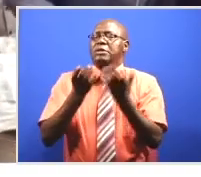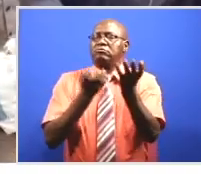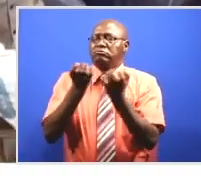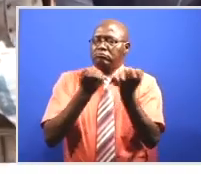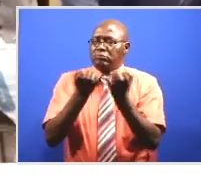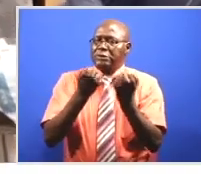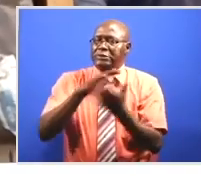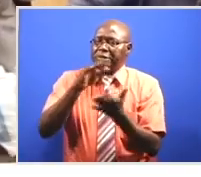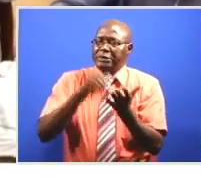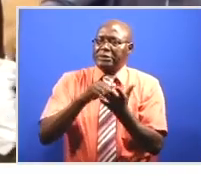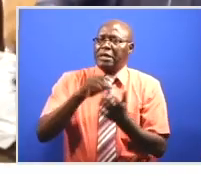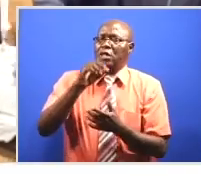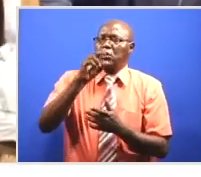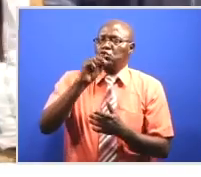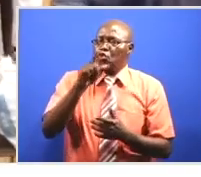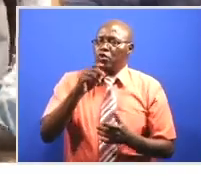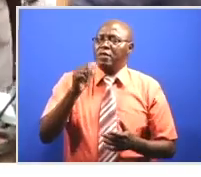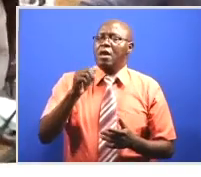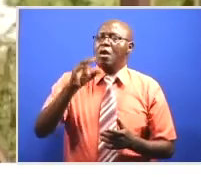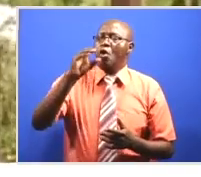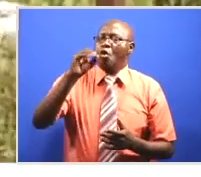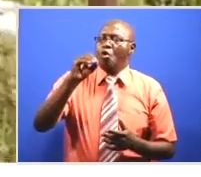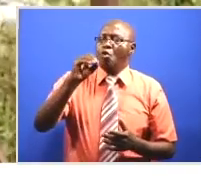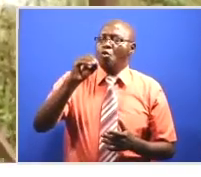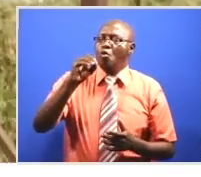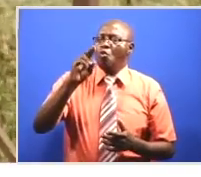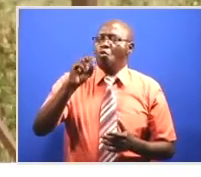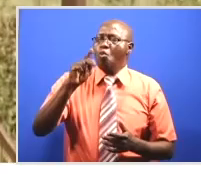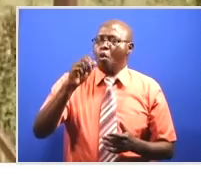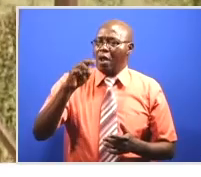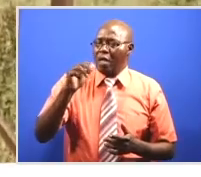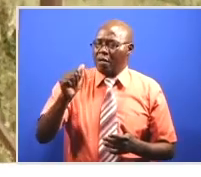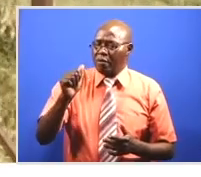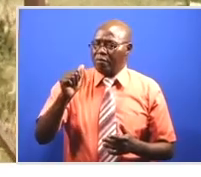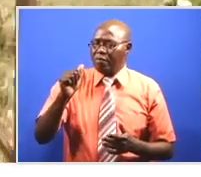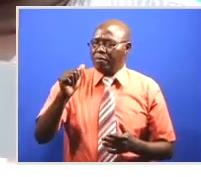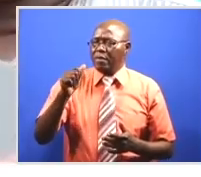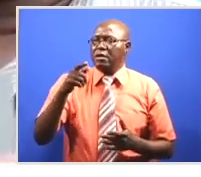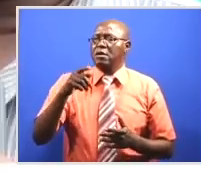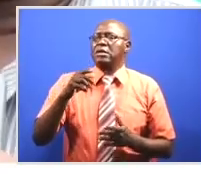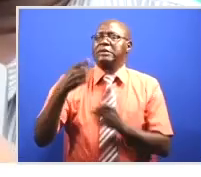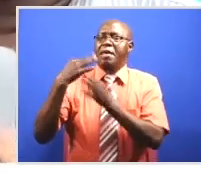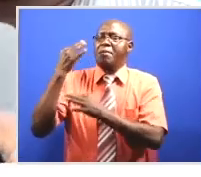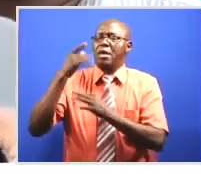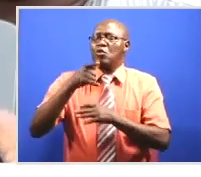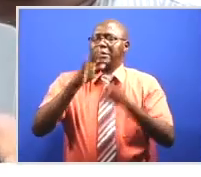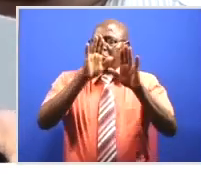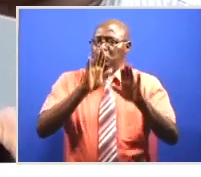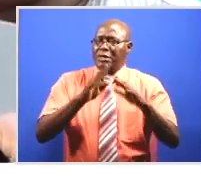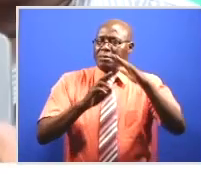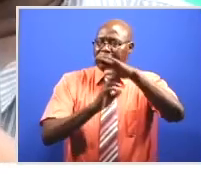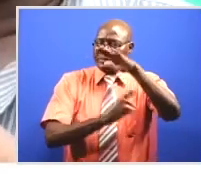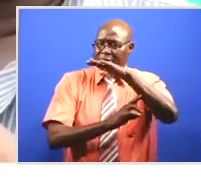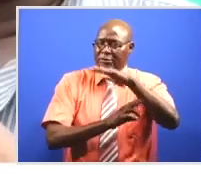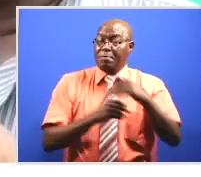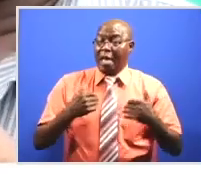Nzoia, Ukwala, Luhano and Ratado economic lifeline depends on the vital bridge. Tumekuwa na shida hapa wa